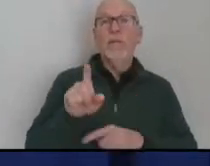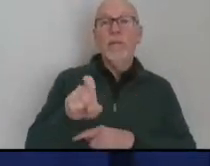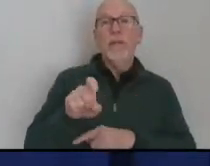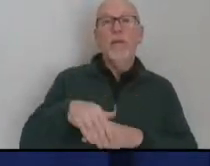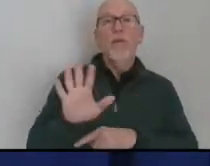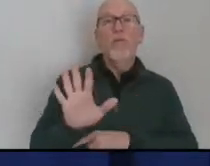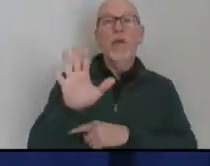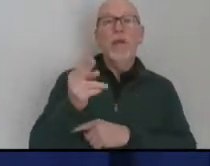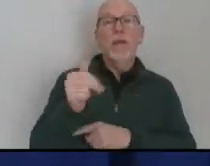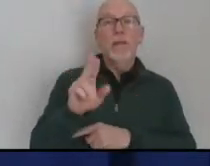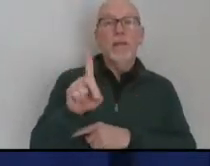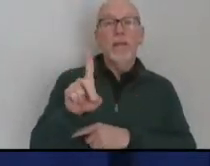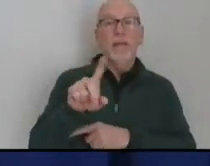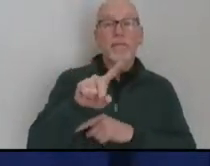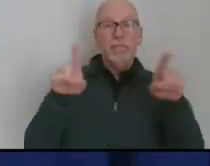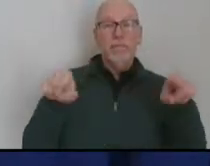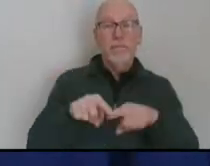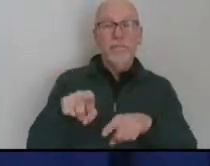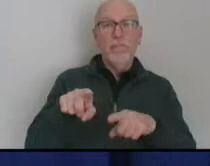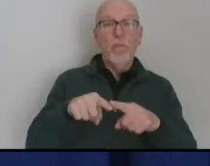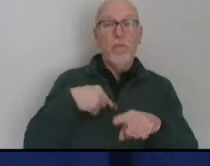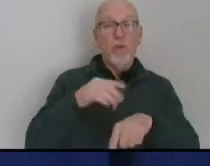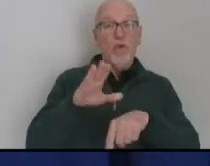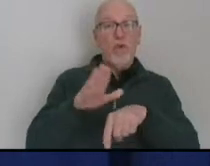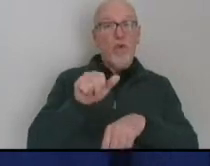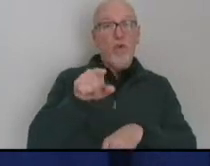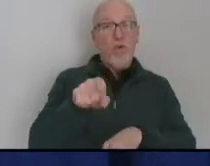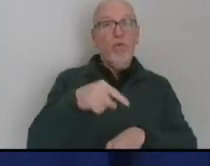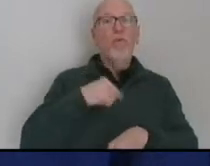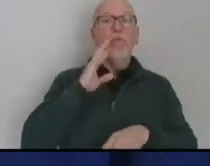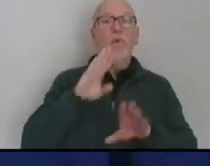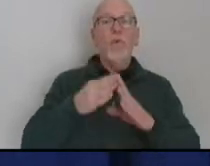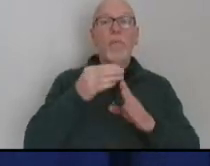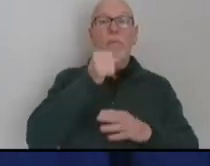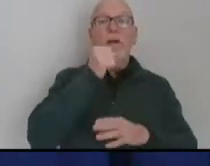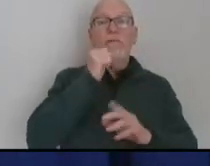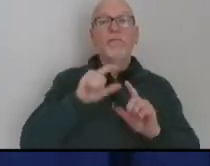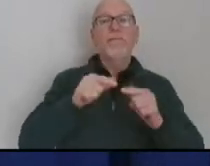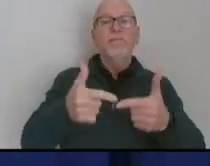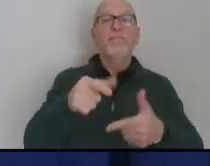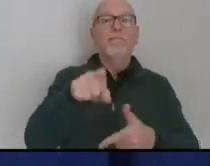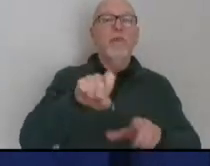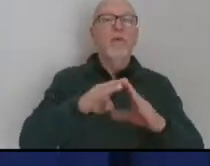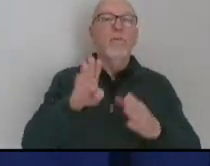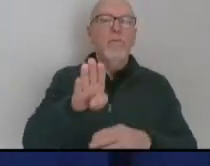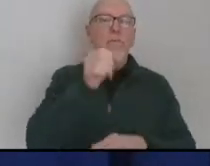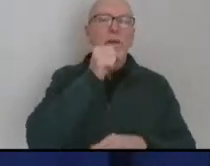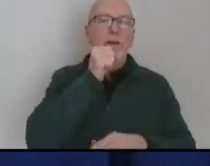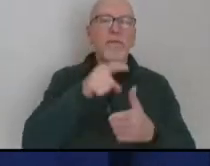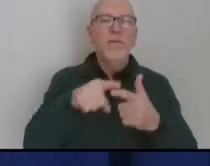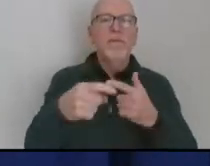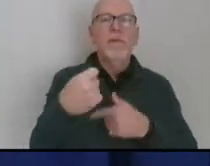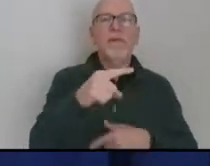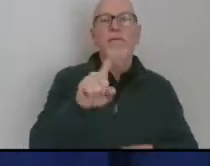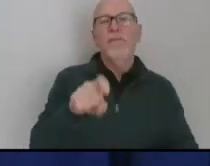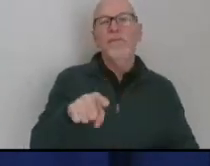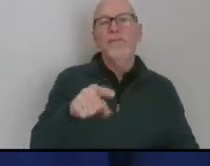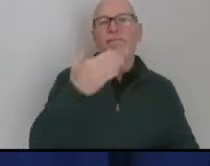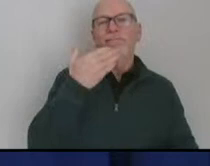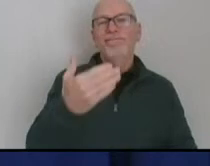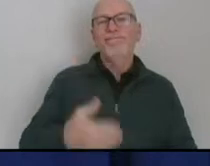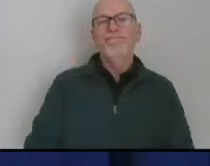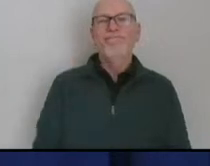the Raise Your Hand button. When you are called upon, we will unmute your microphone, and then you also will have to unmute your own